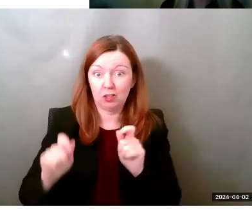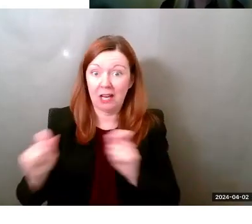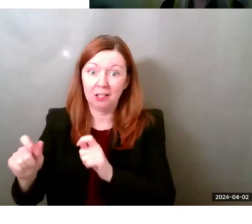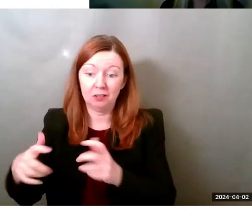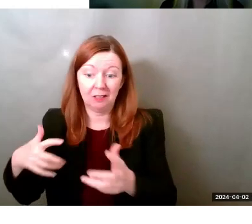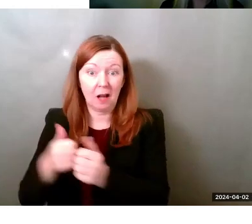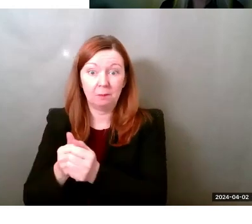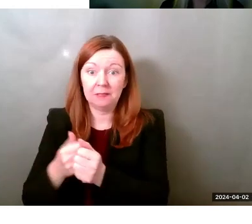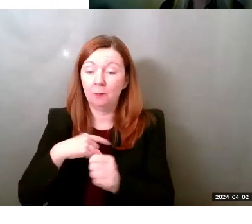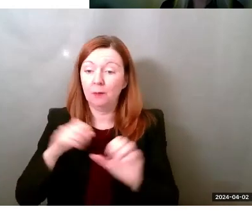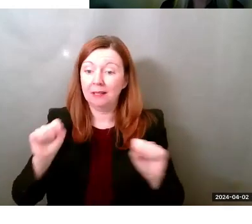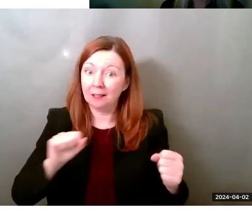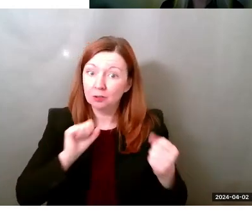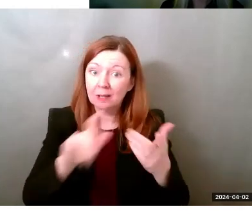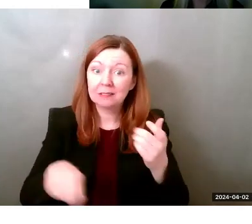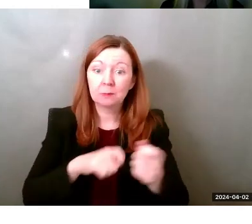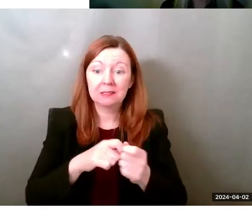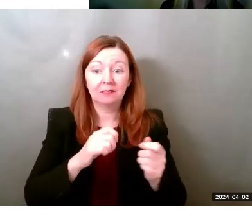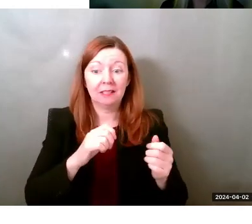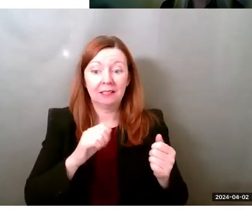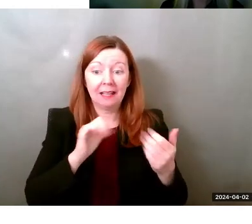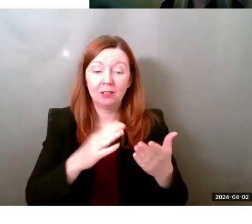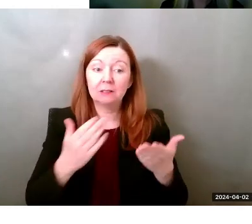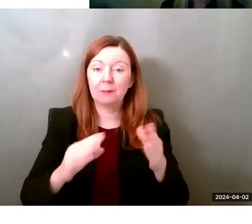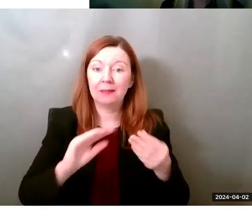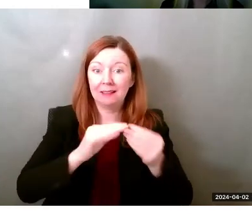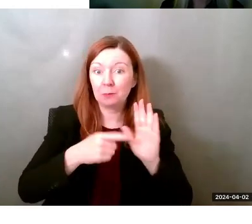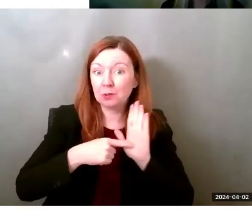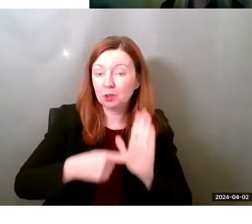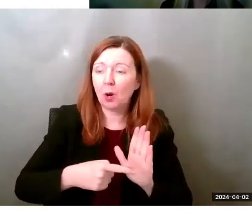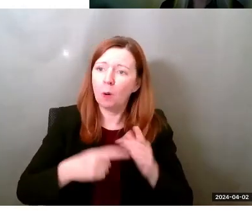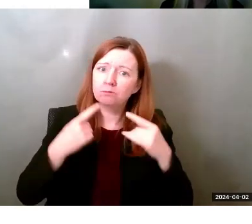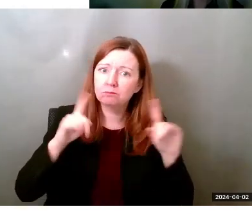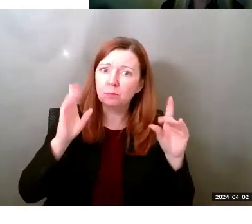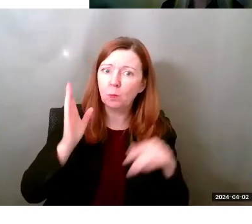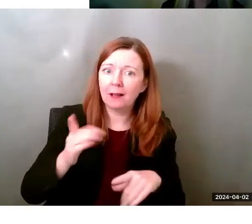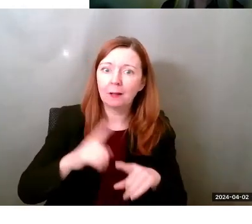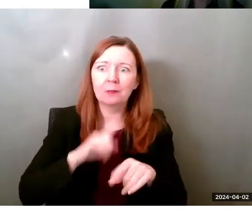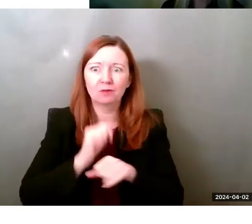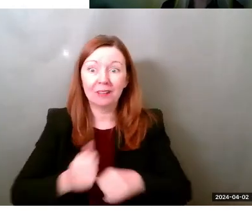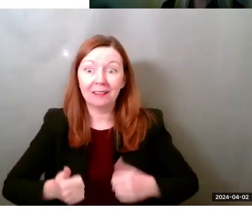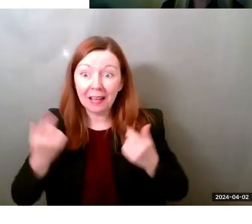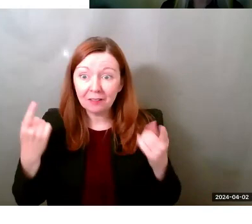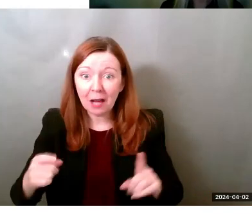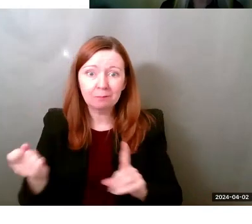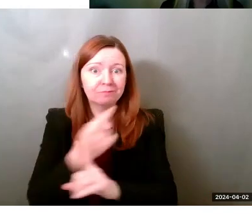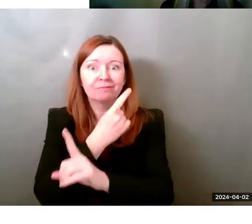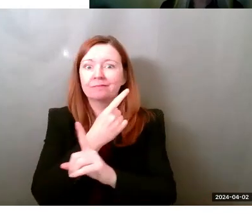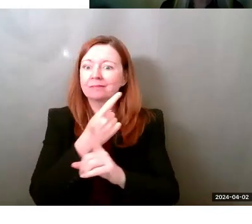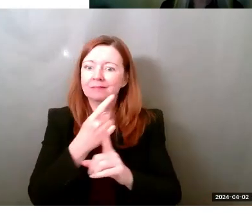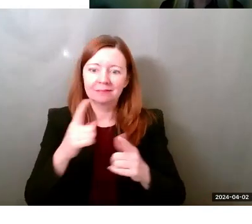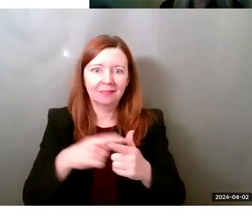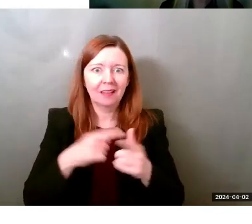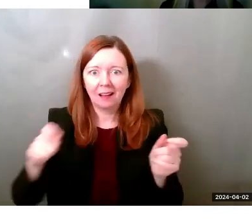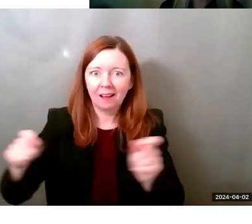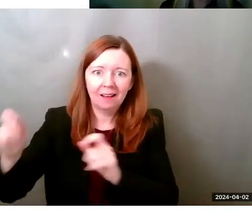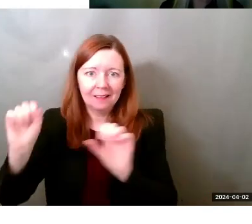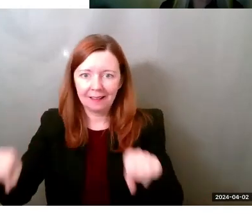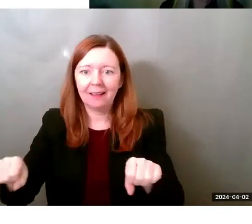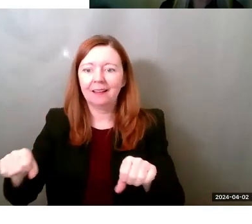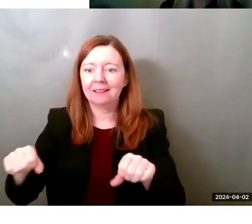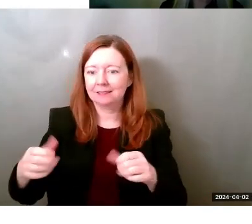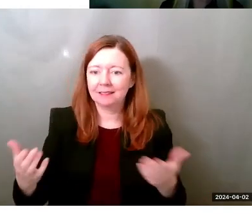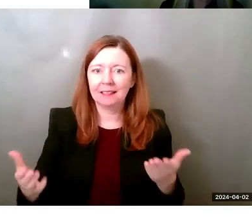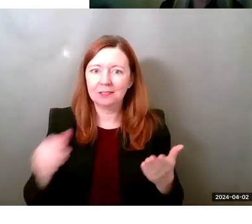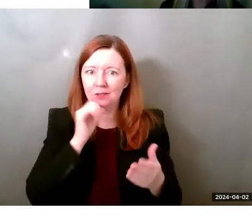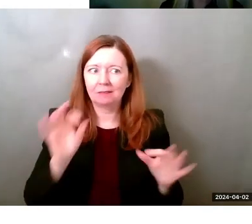these specific areas that maybe the numbers might show that it's going to work, but in real life, you know, things aren't as, you know, as rosy